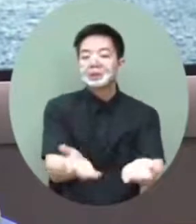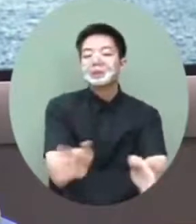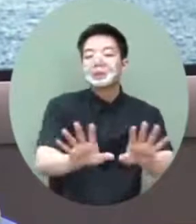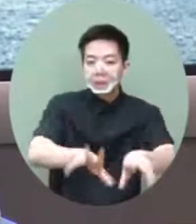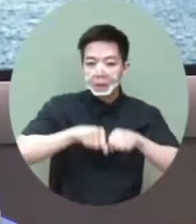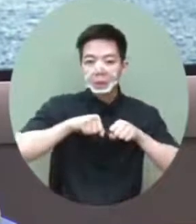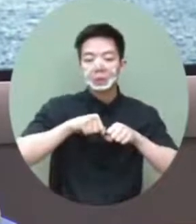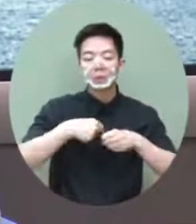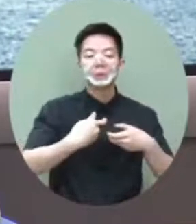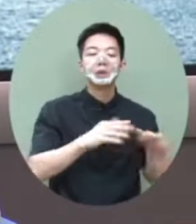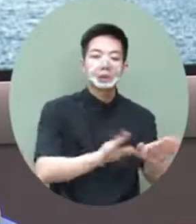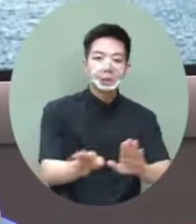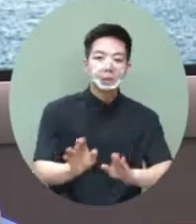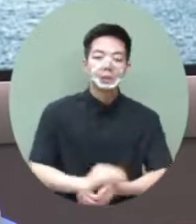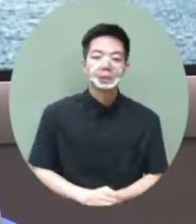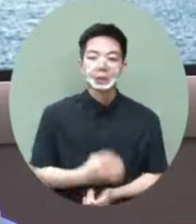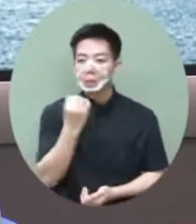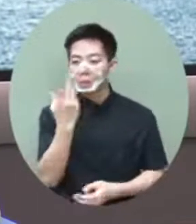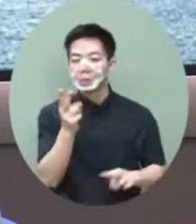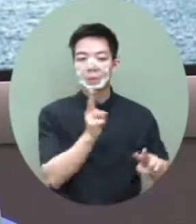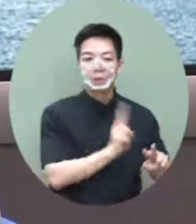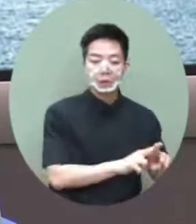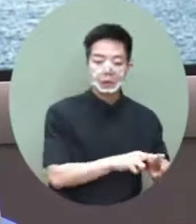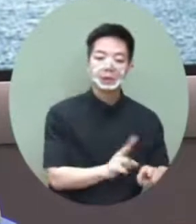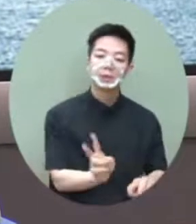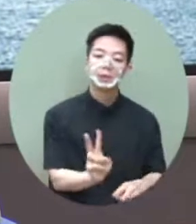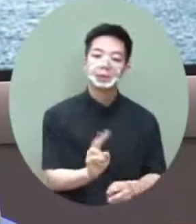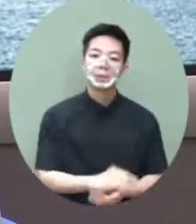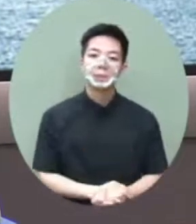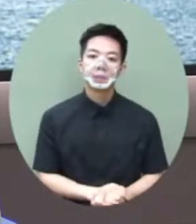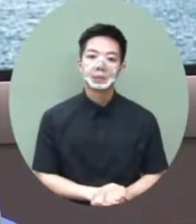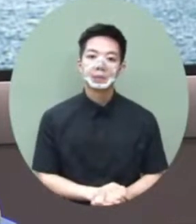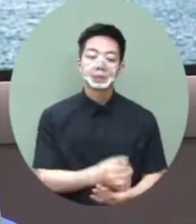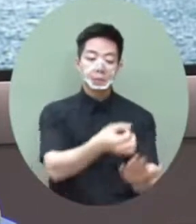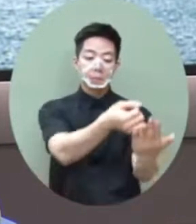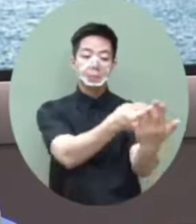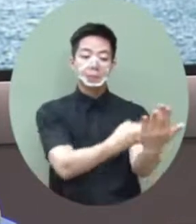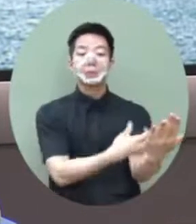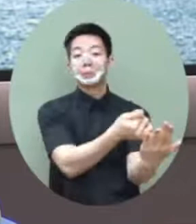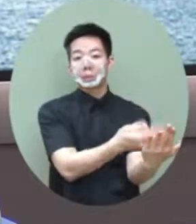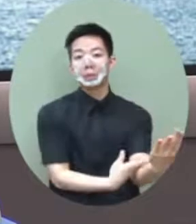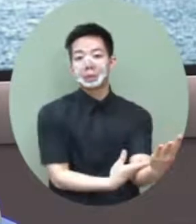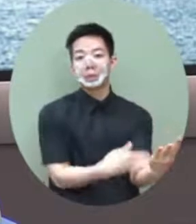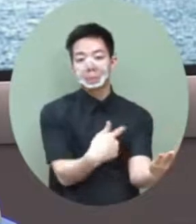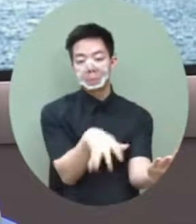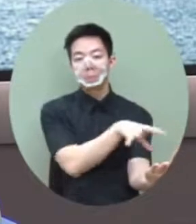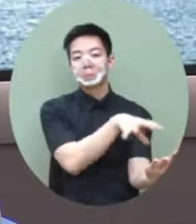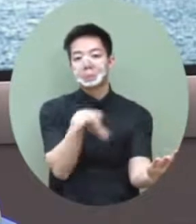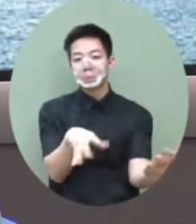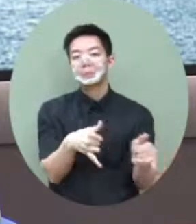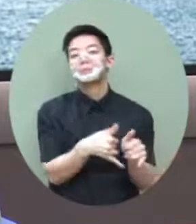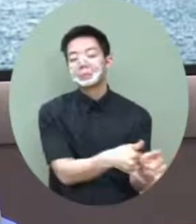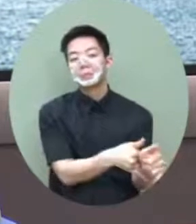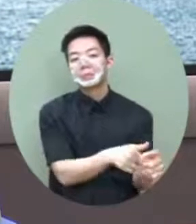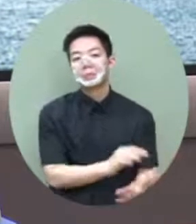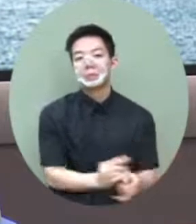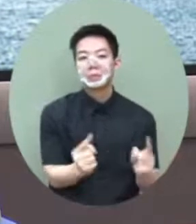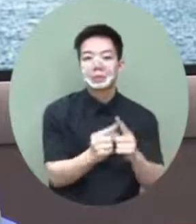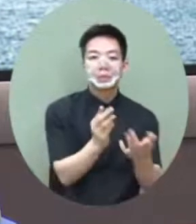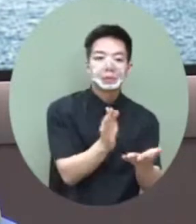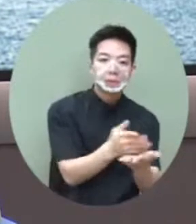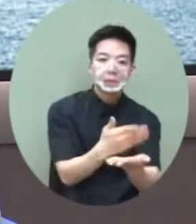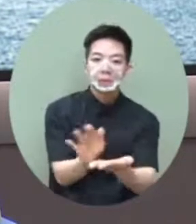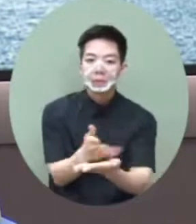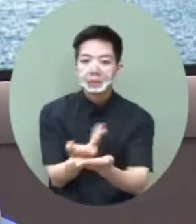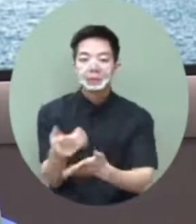Medical support team, whether they are from Hong Kong or from the mainland, will work to give the best support to patients. We will take